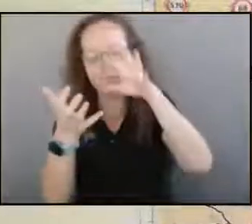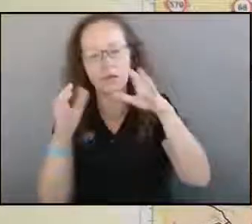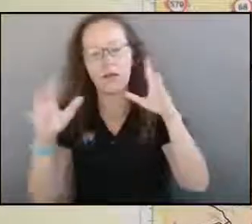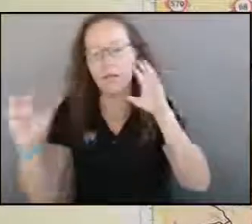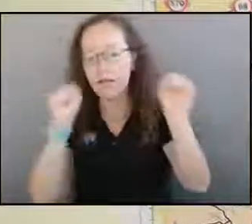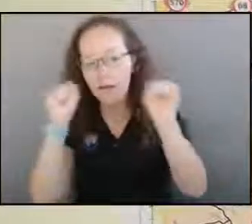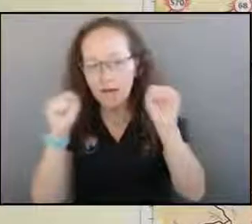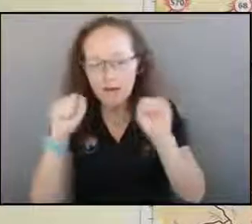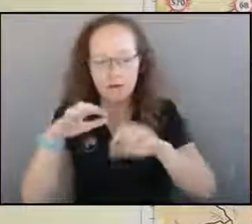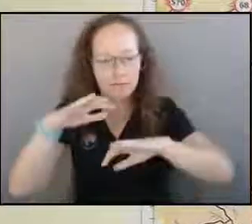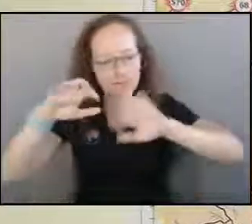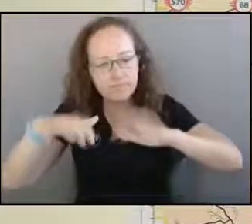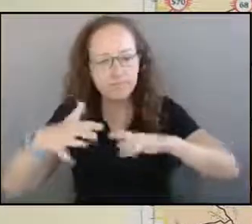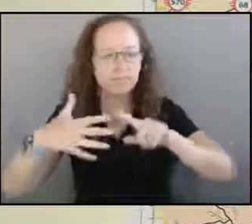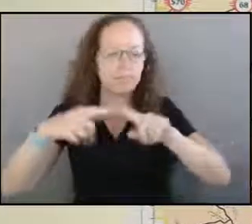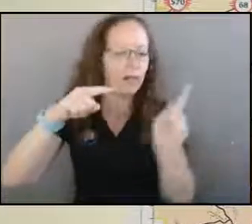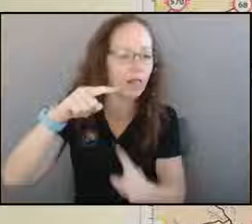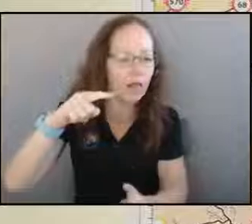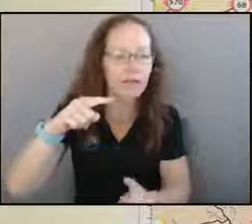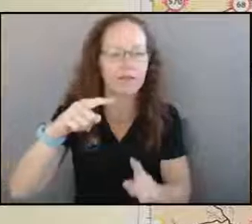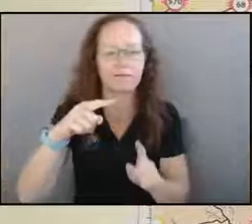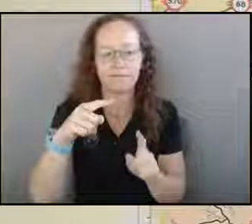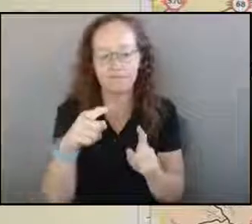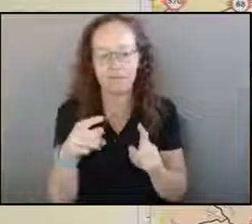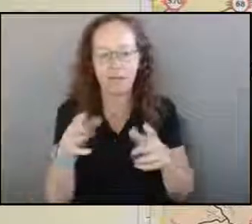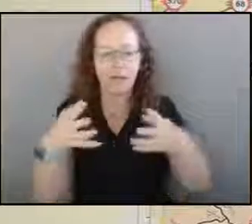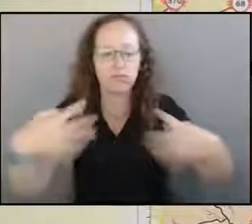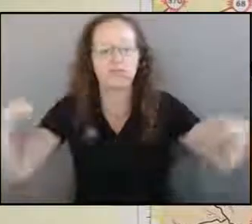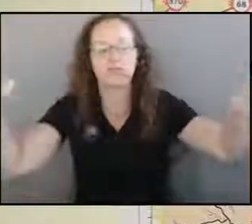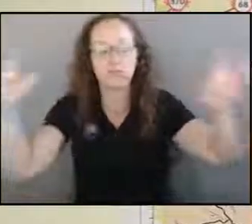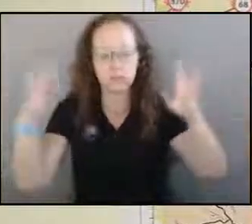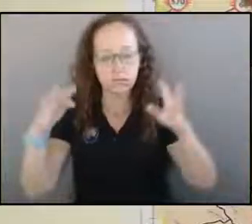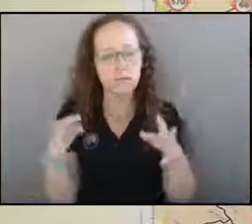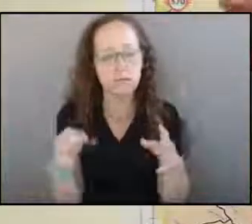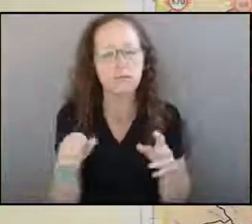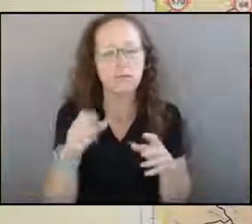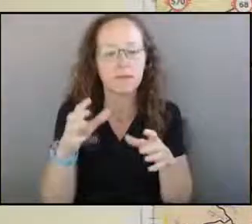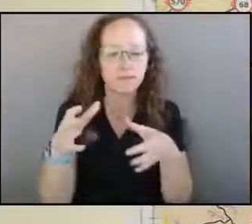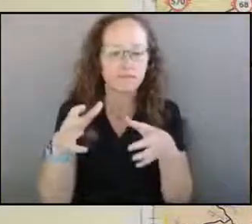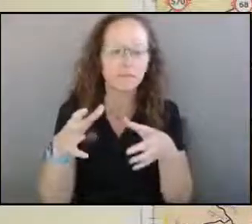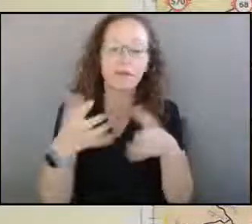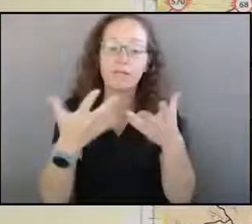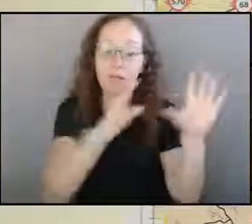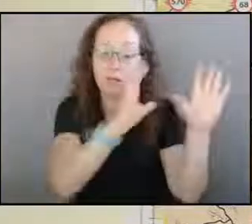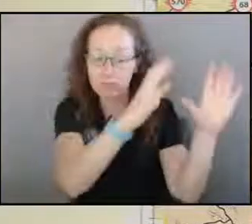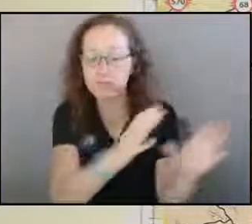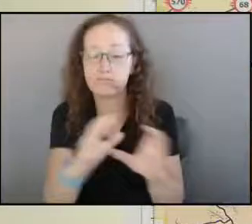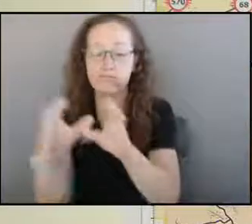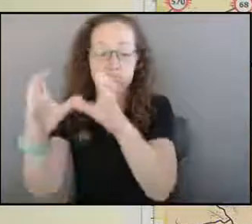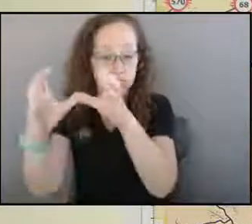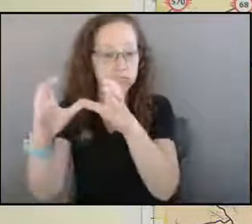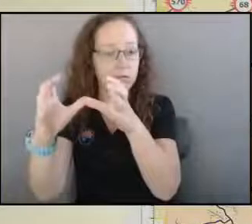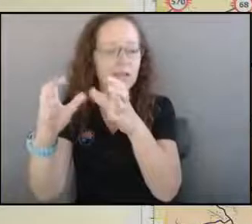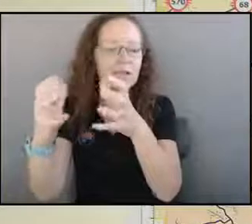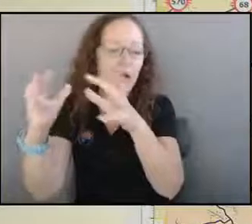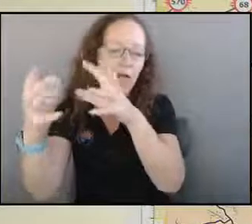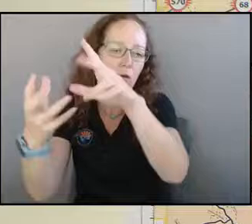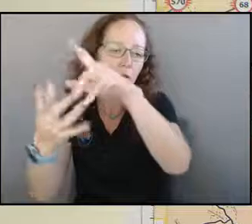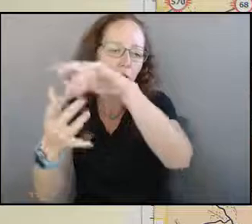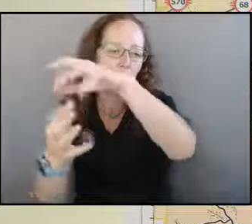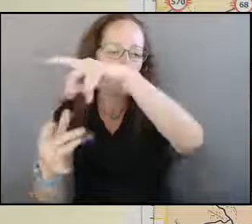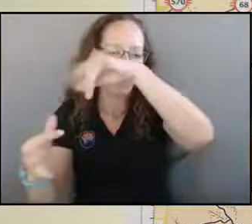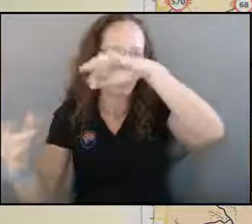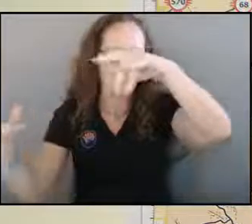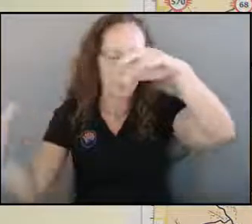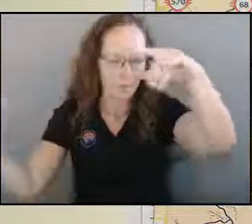Fire. Kind of falling apart right now, but you know, concerned about anything out there in the flat pushing that fire around some more. But as